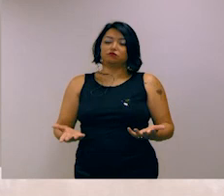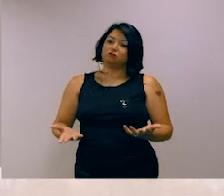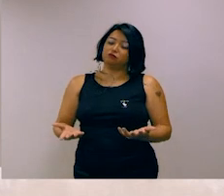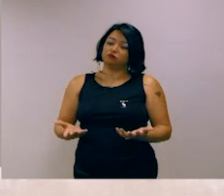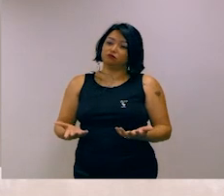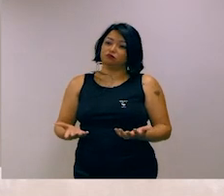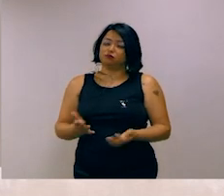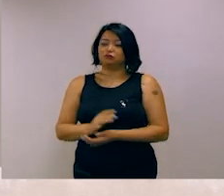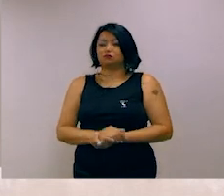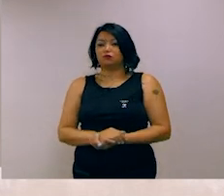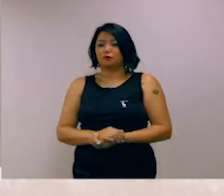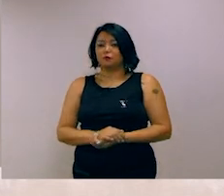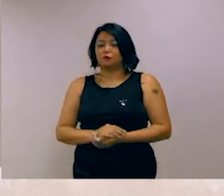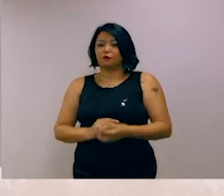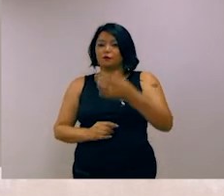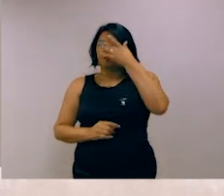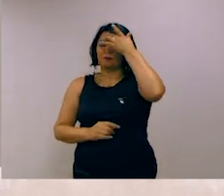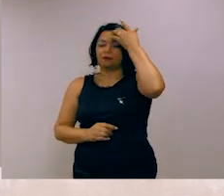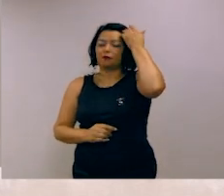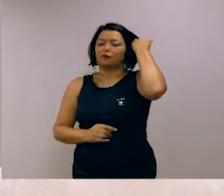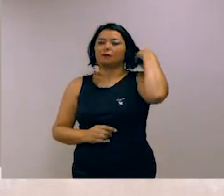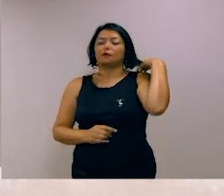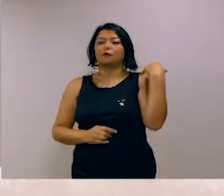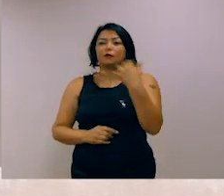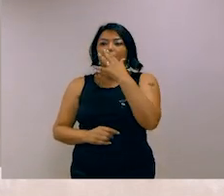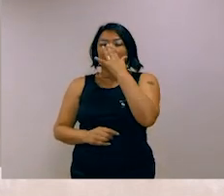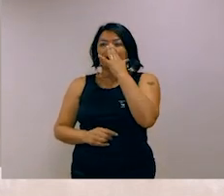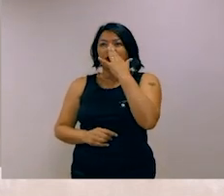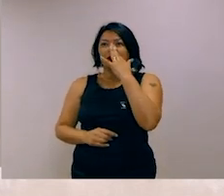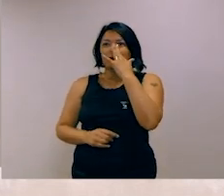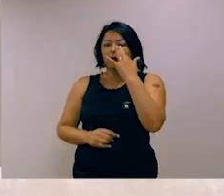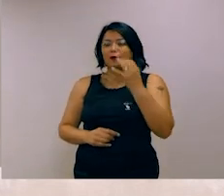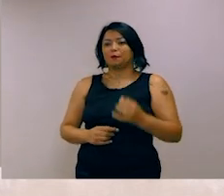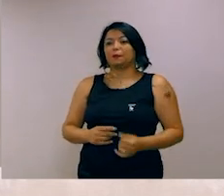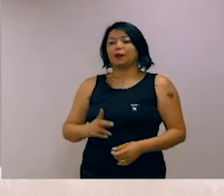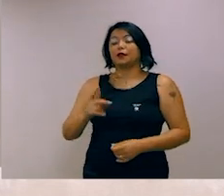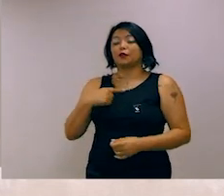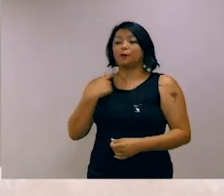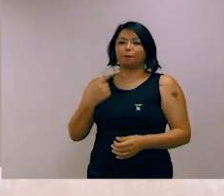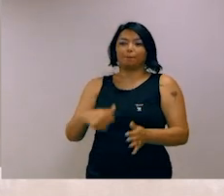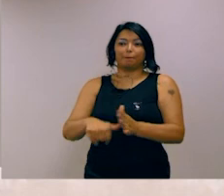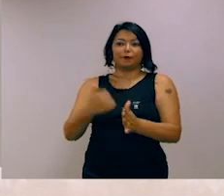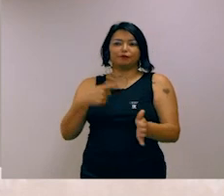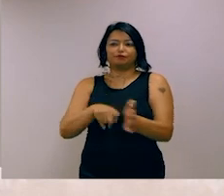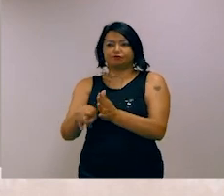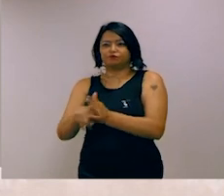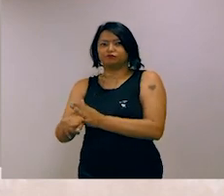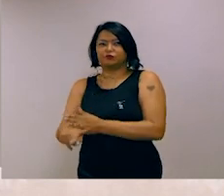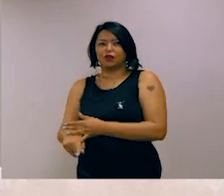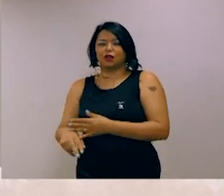actually causes obesity, what we need to do is establish a causal relationship.